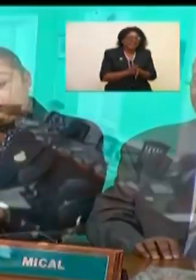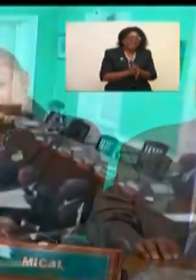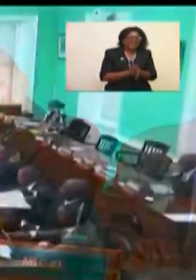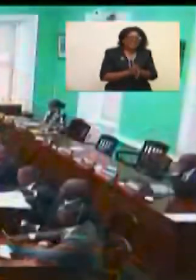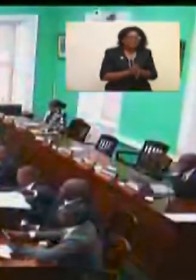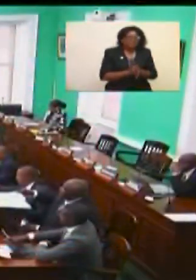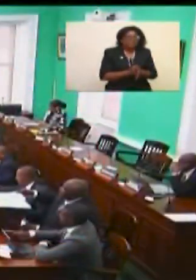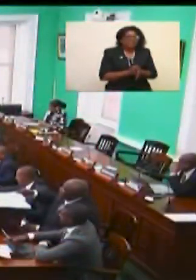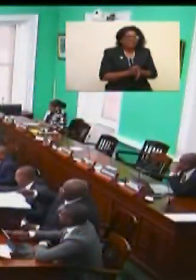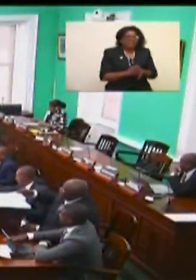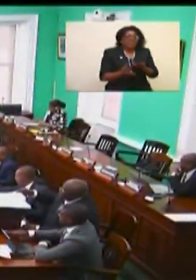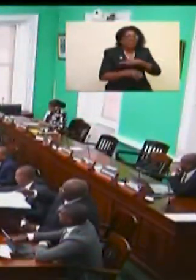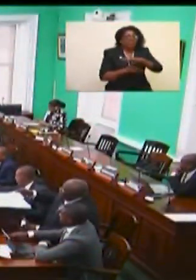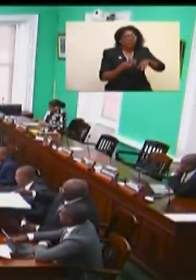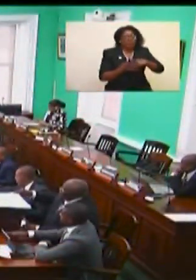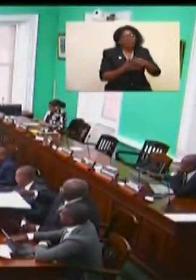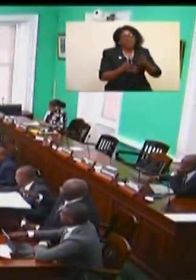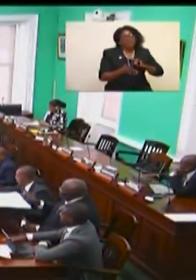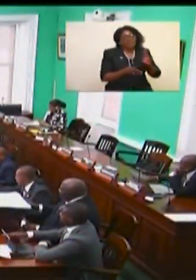Madam Speaker, all of us.